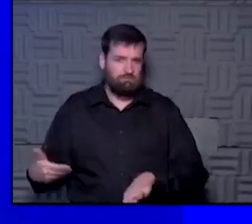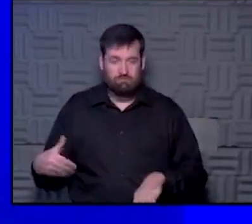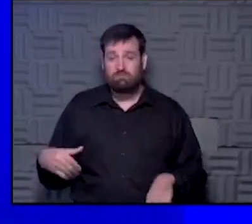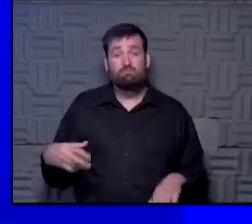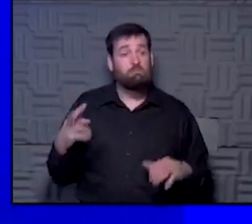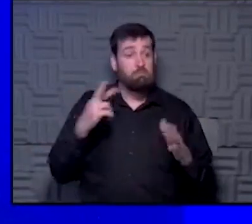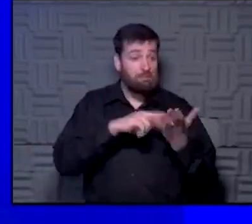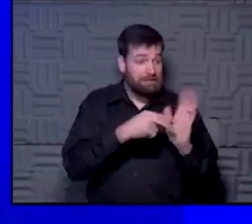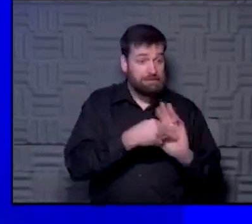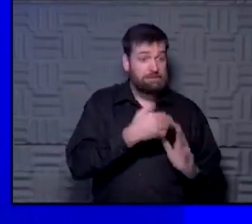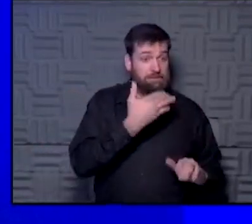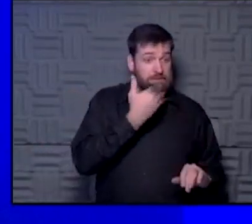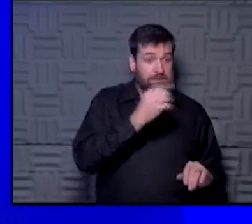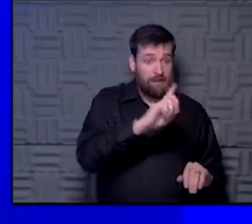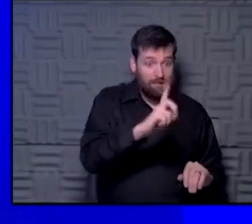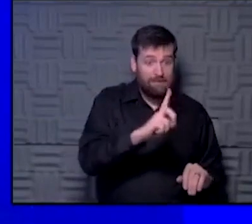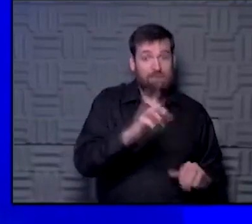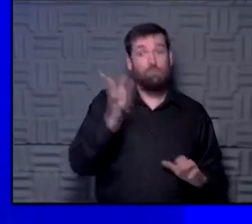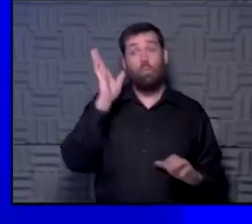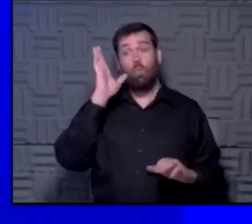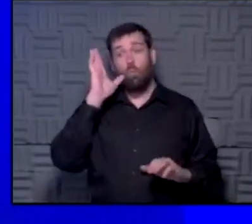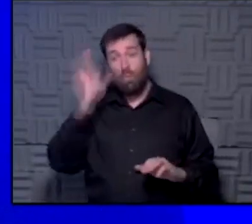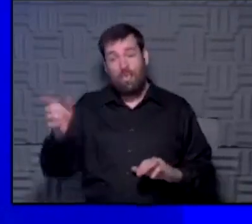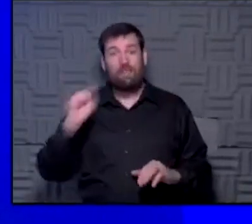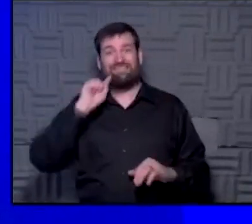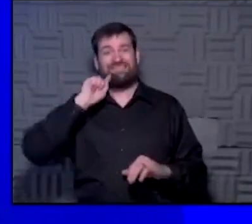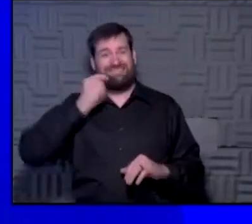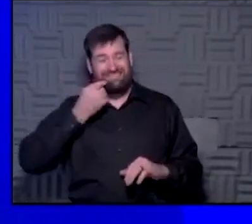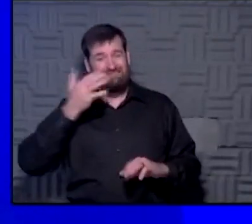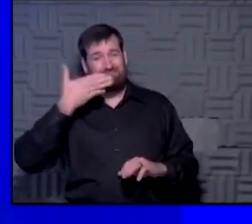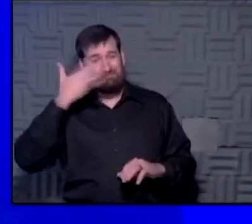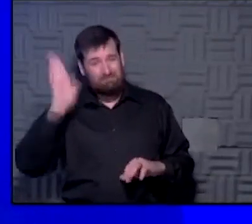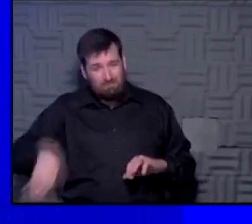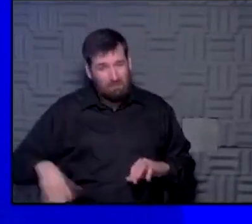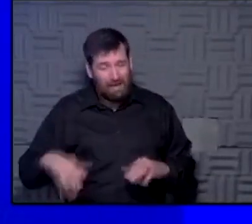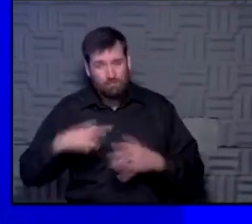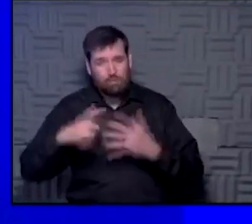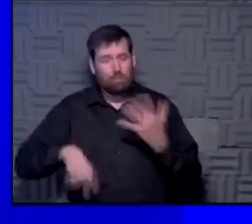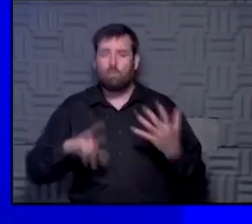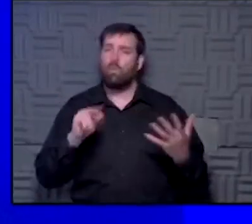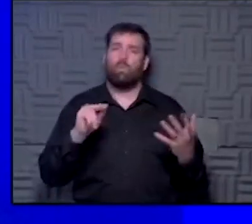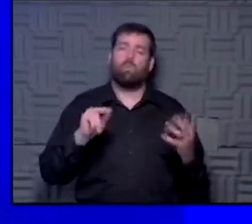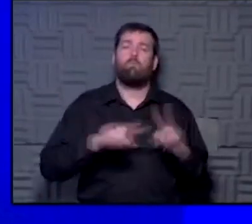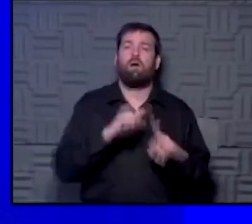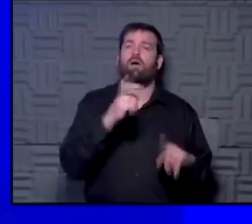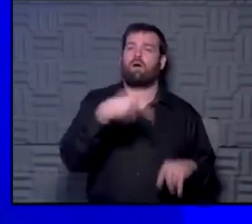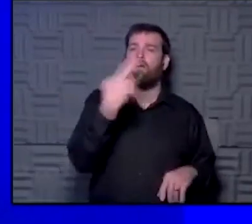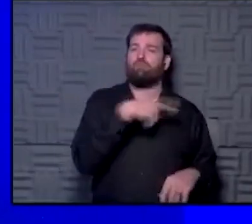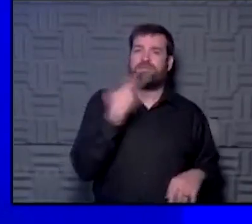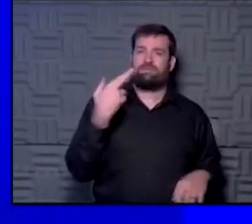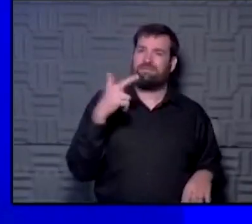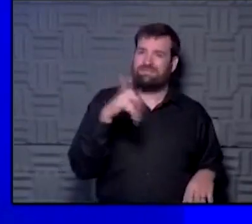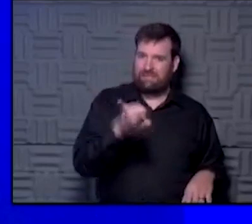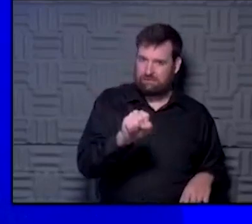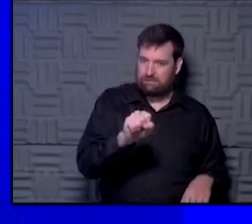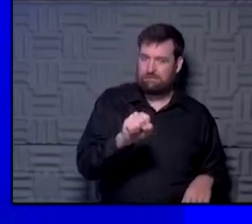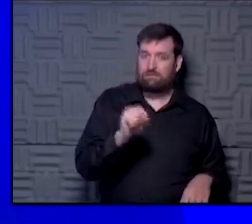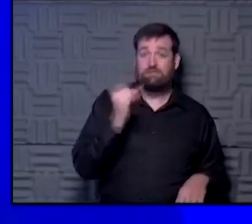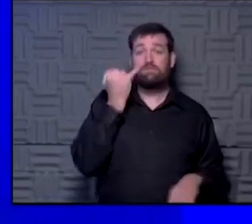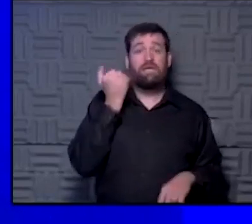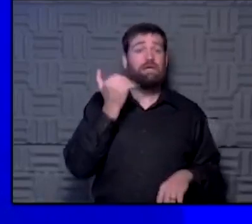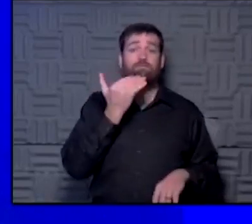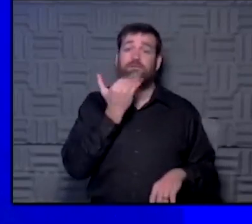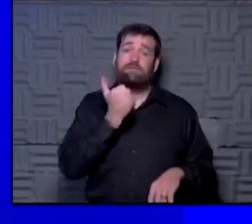have diabetes that you are going to have the adverse outcomes. It just means you are more at risk. And certainly if your diabetes mellitus is